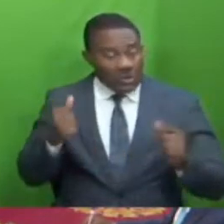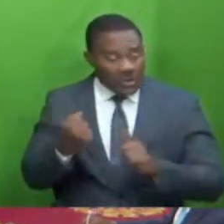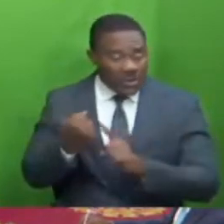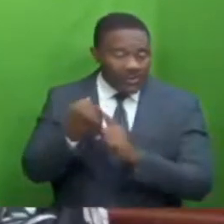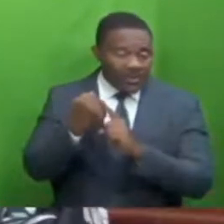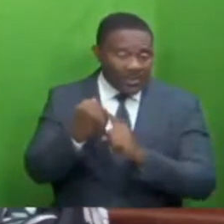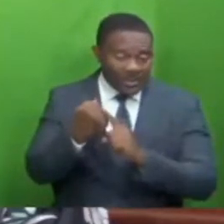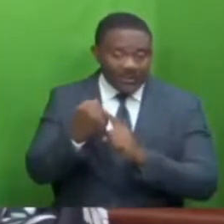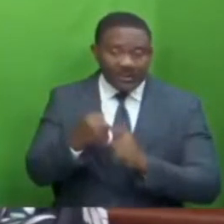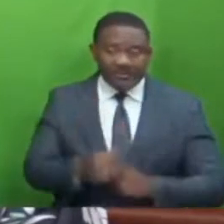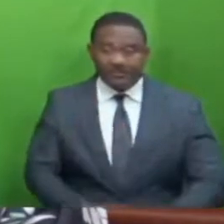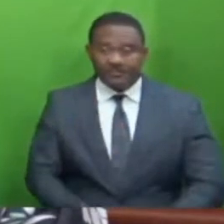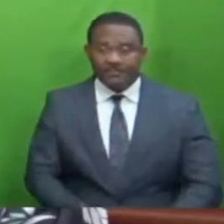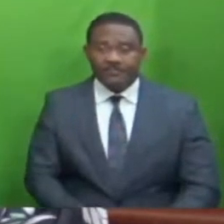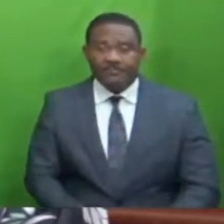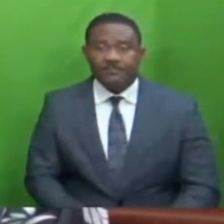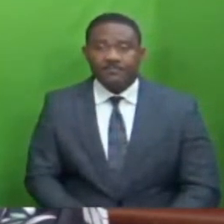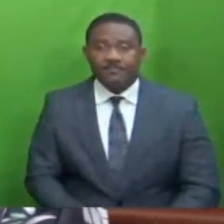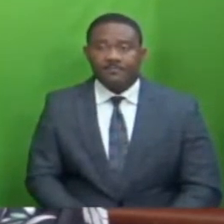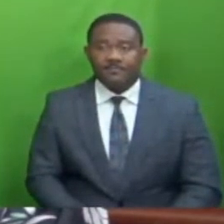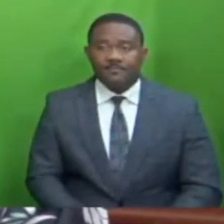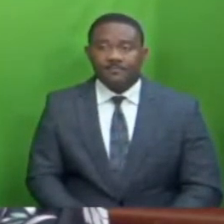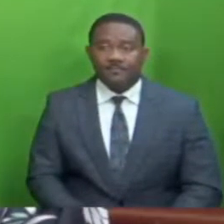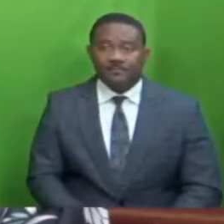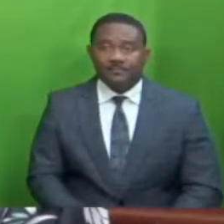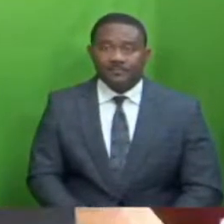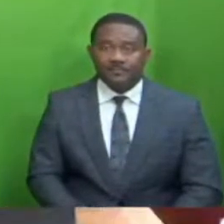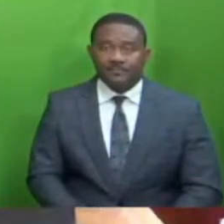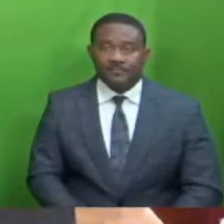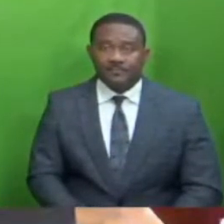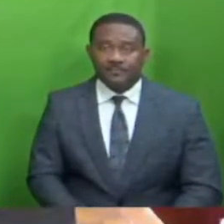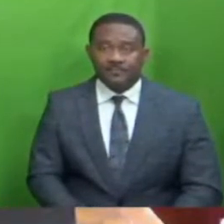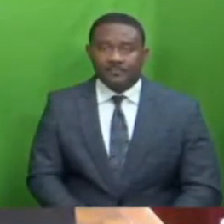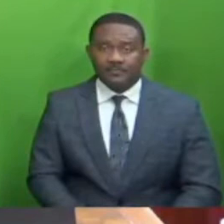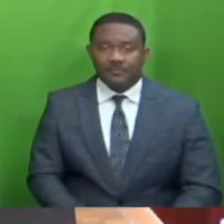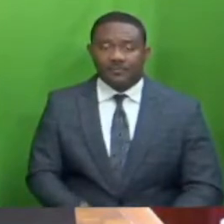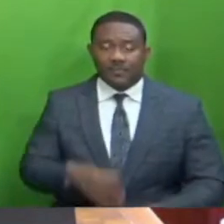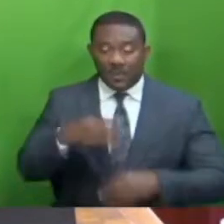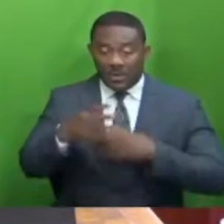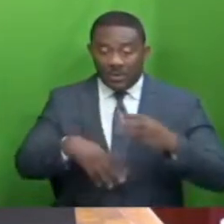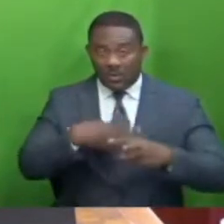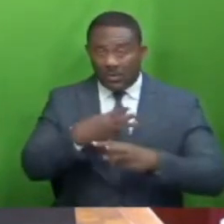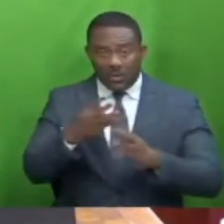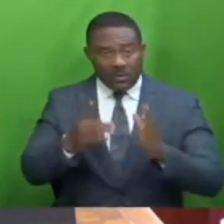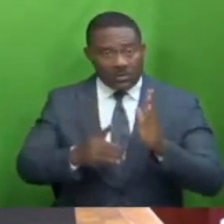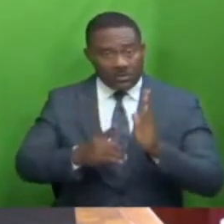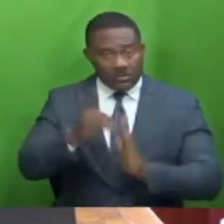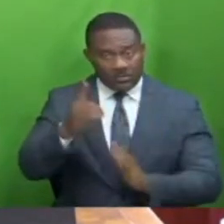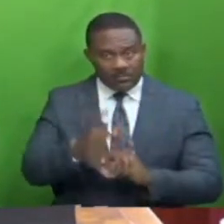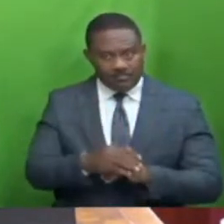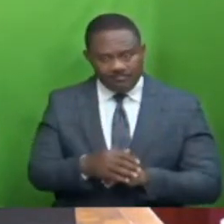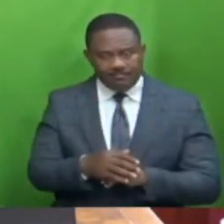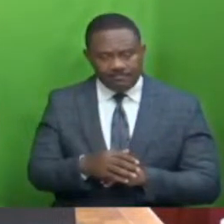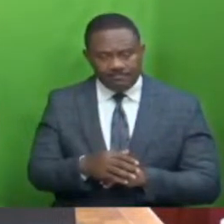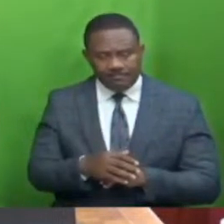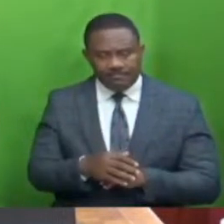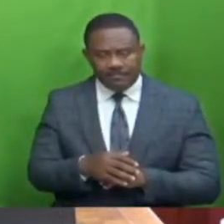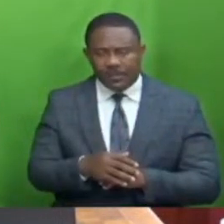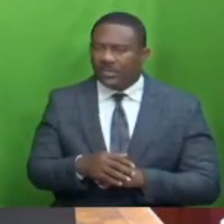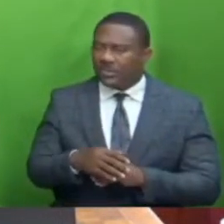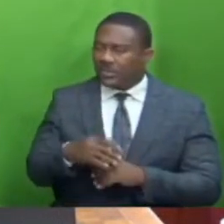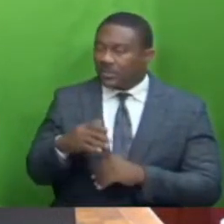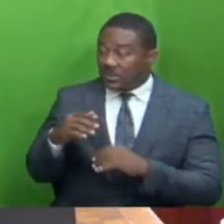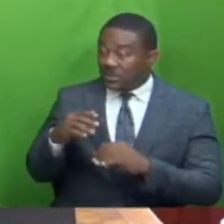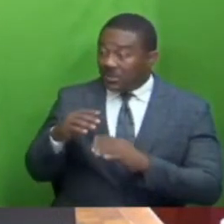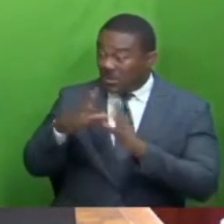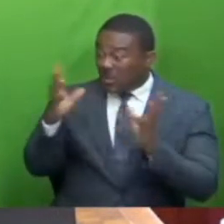individuals. Mr. Speaker, global developments. The global economy continues to struggle through a